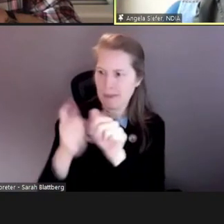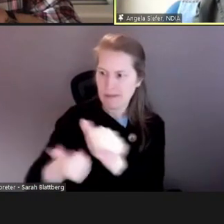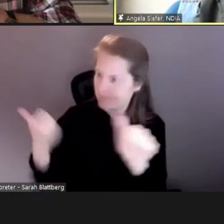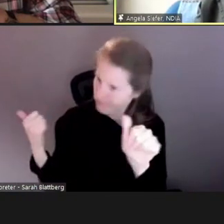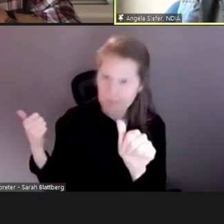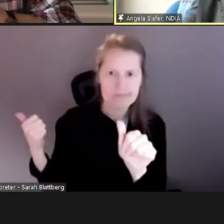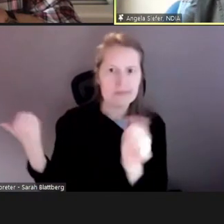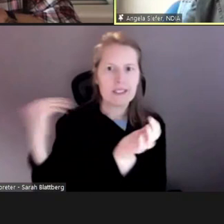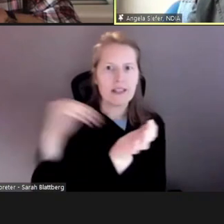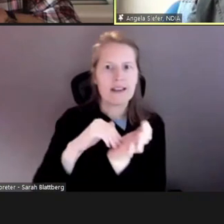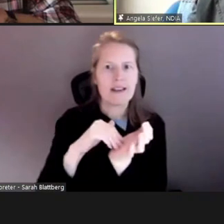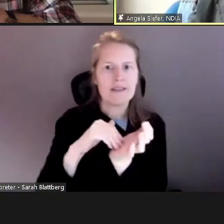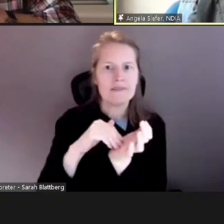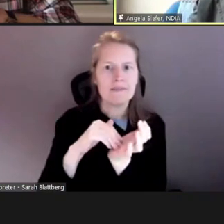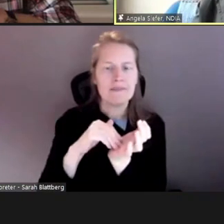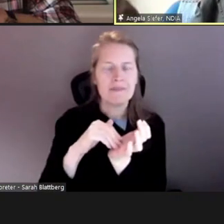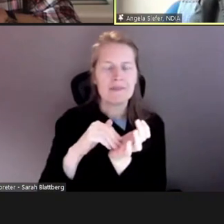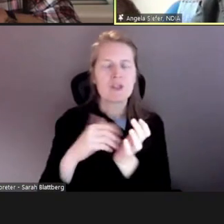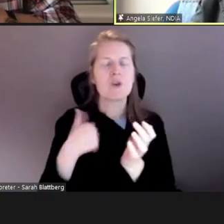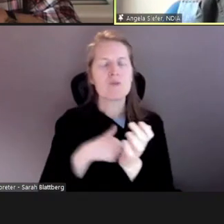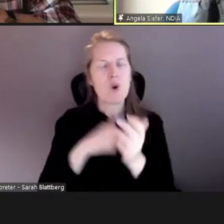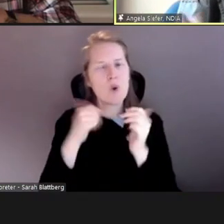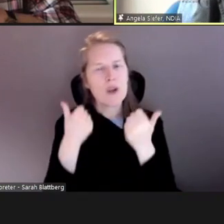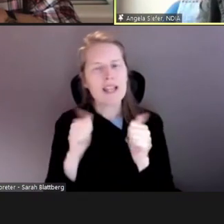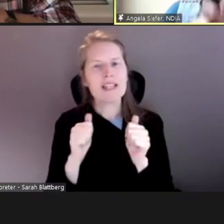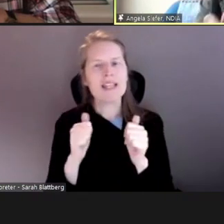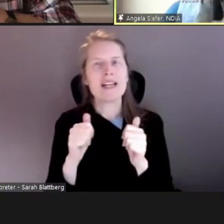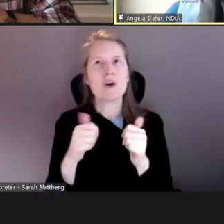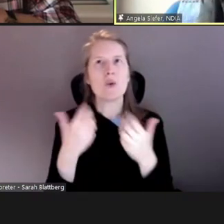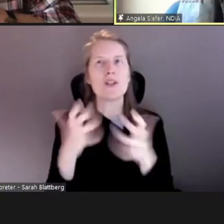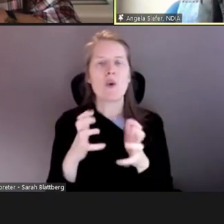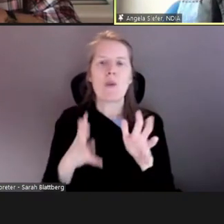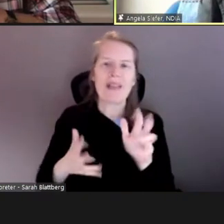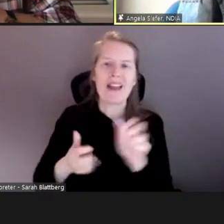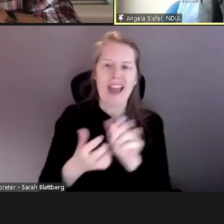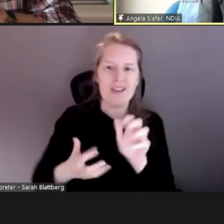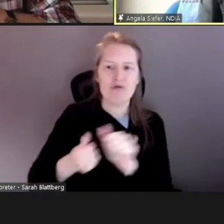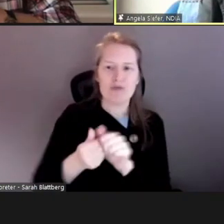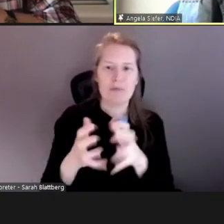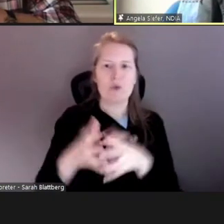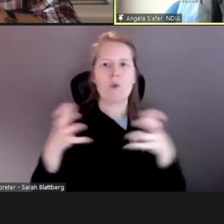always be trying to get ahead of it, and we're not playing catch up as we are doing right now.